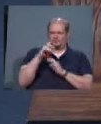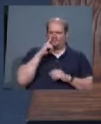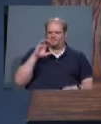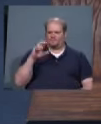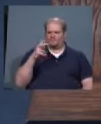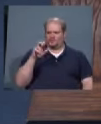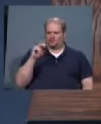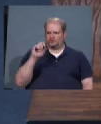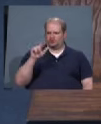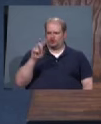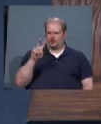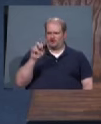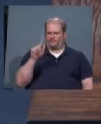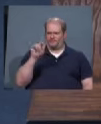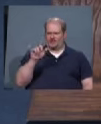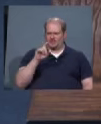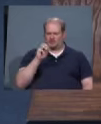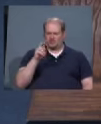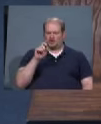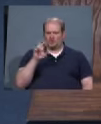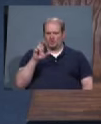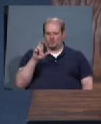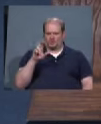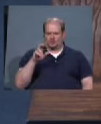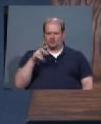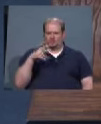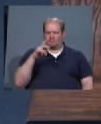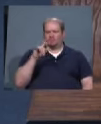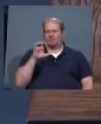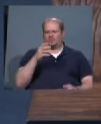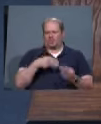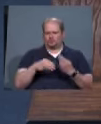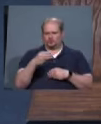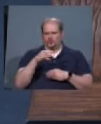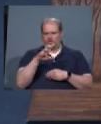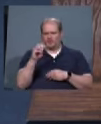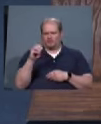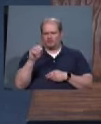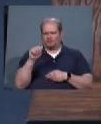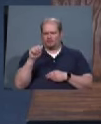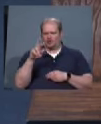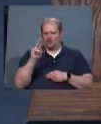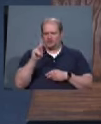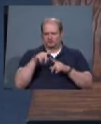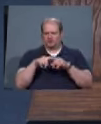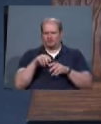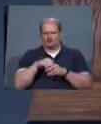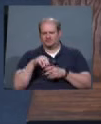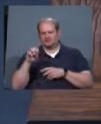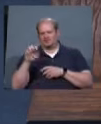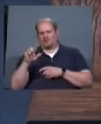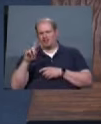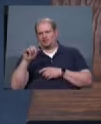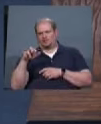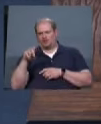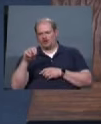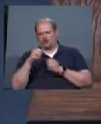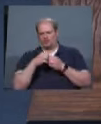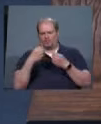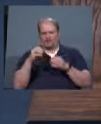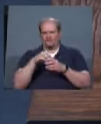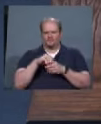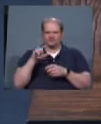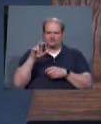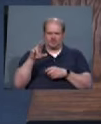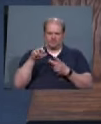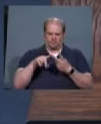Chenal Valley. They're the owners, publicly traded company in Arkansas and based in El Dorado, and with offices in Little